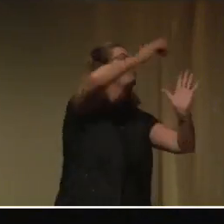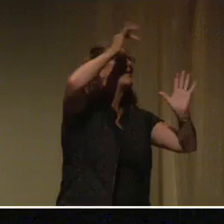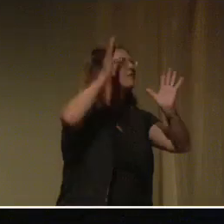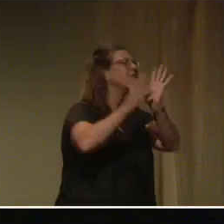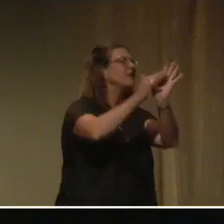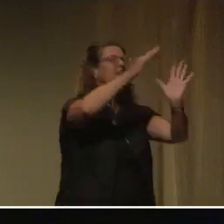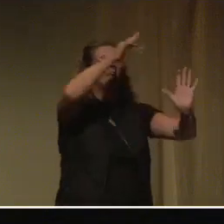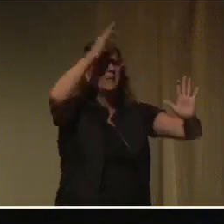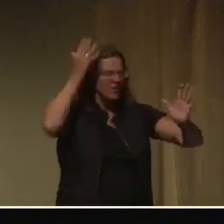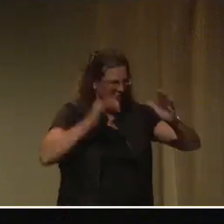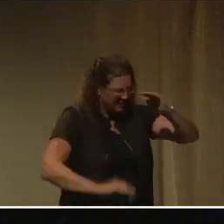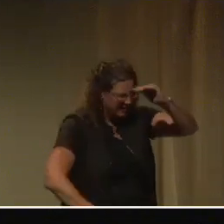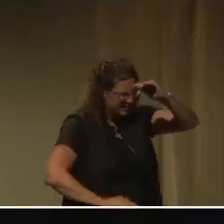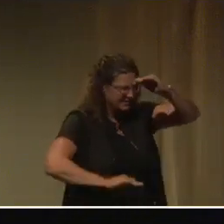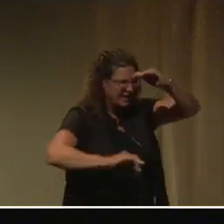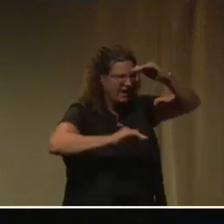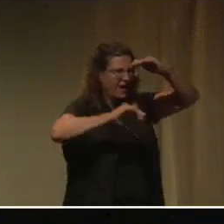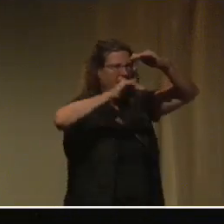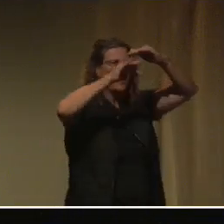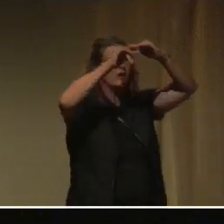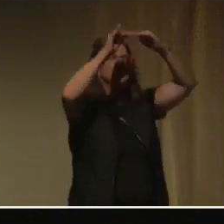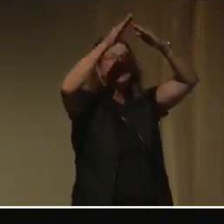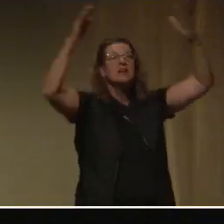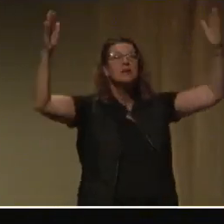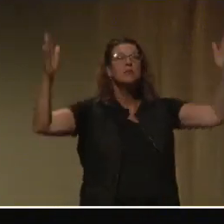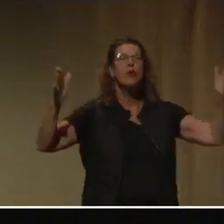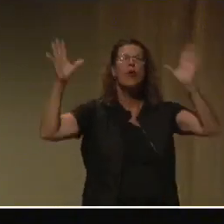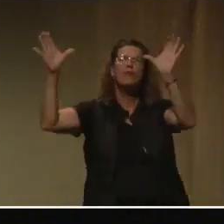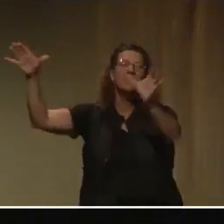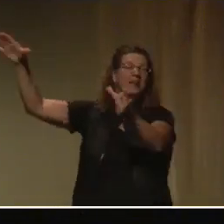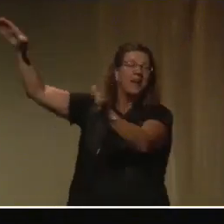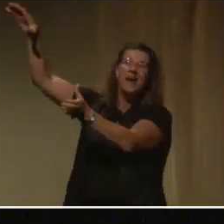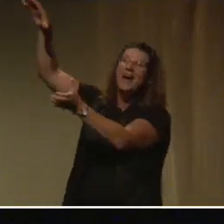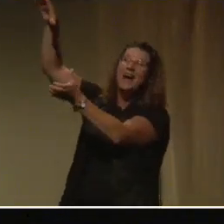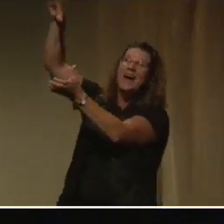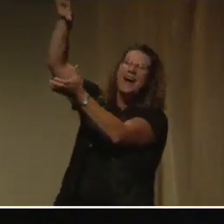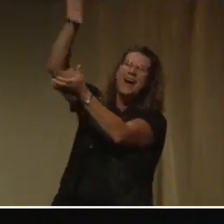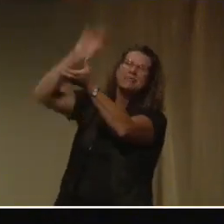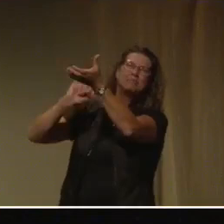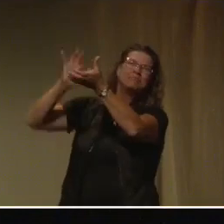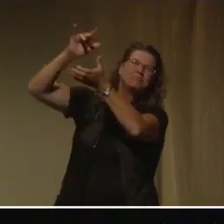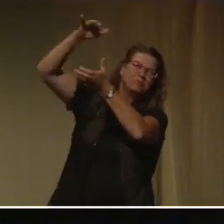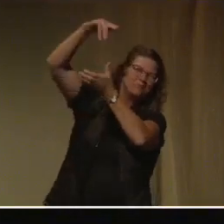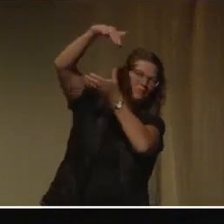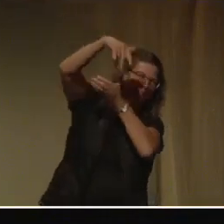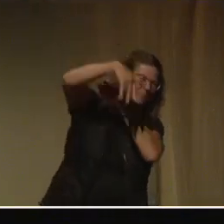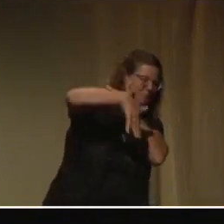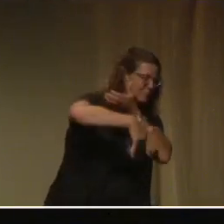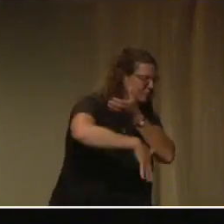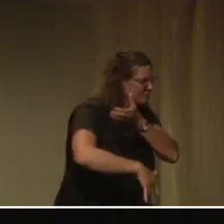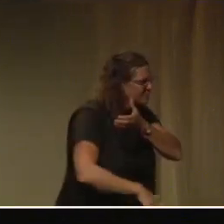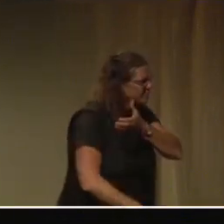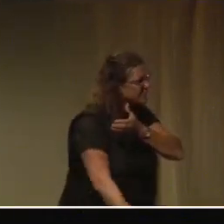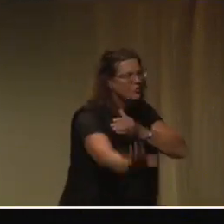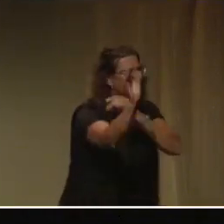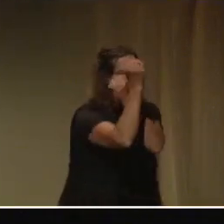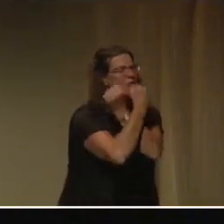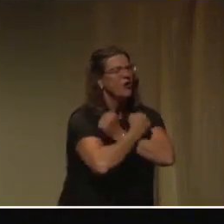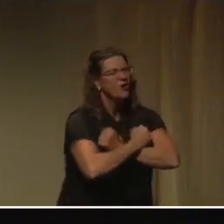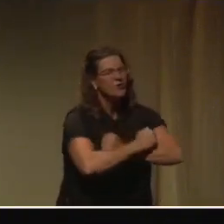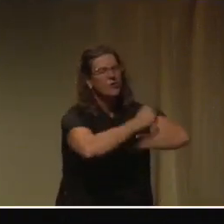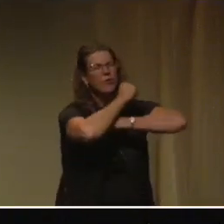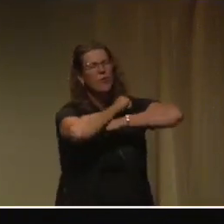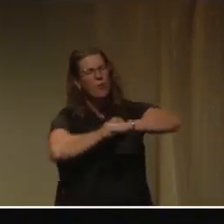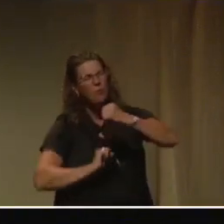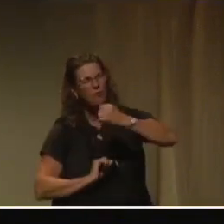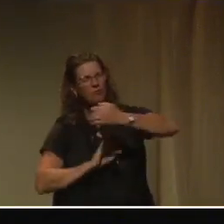Fill this house and pour it out. let your love